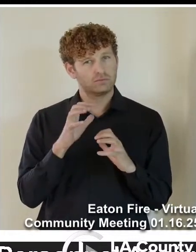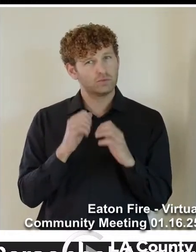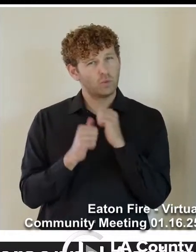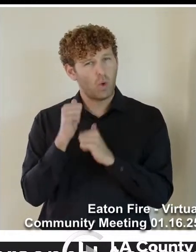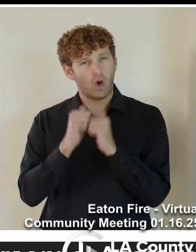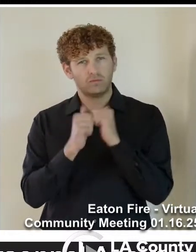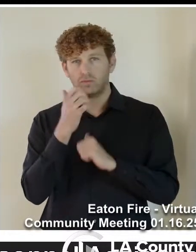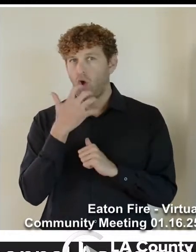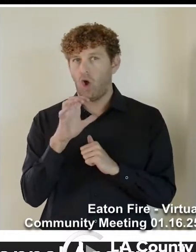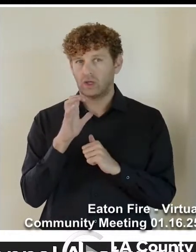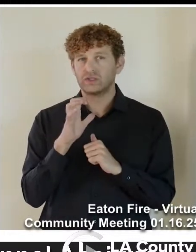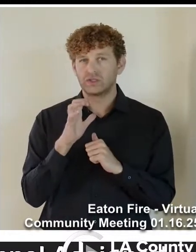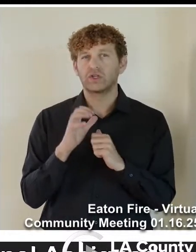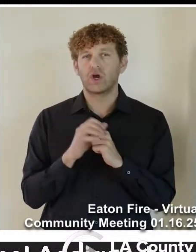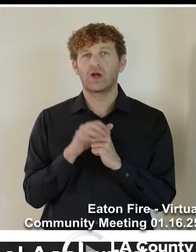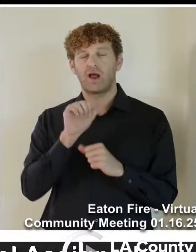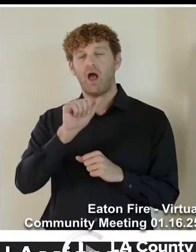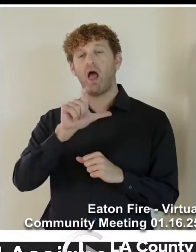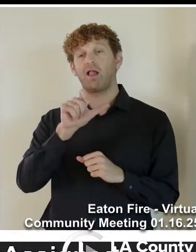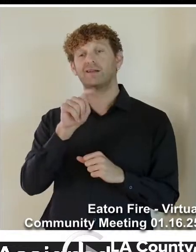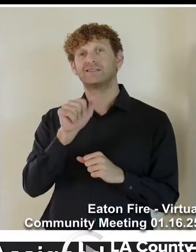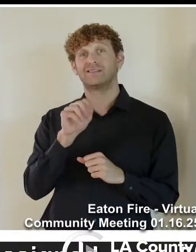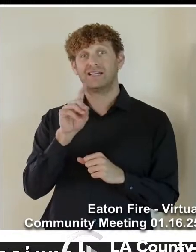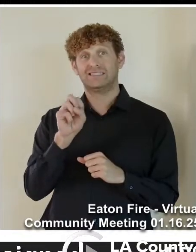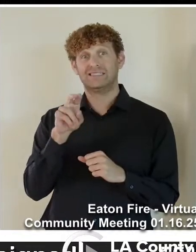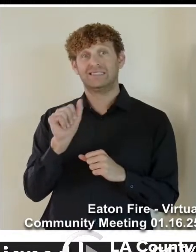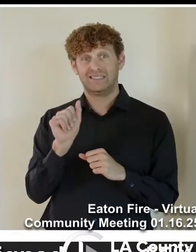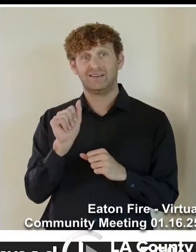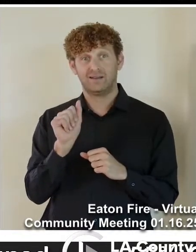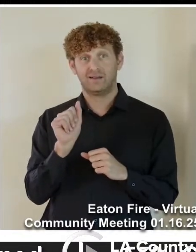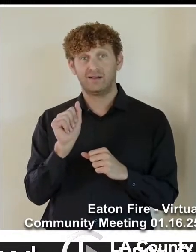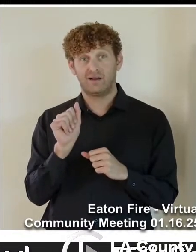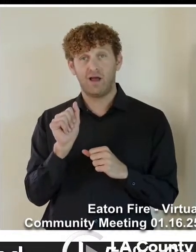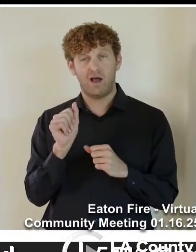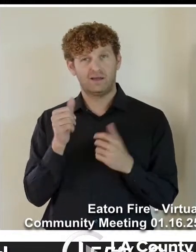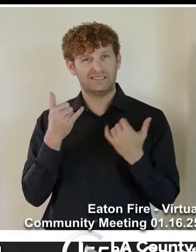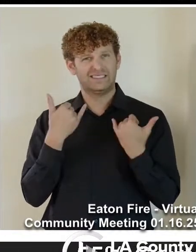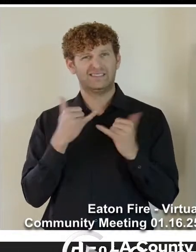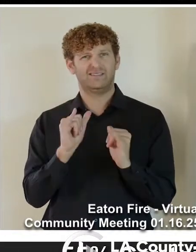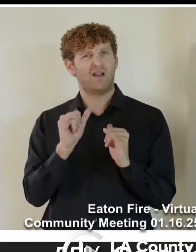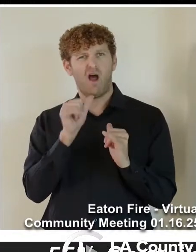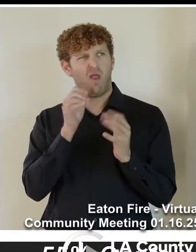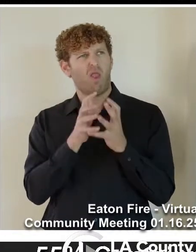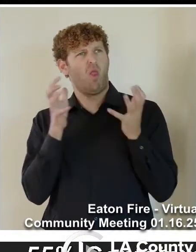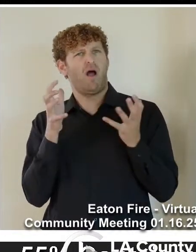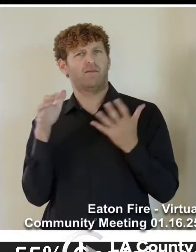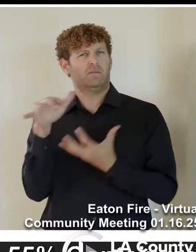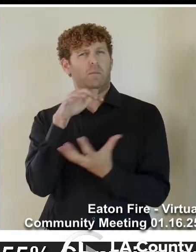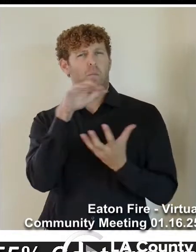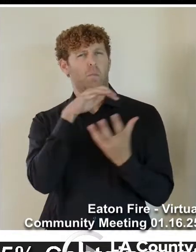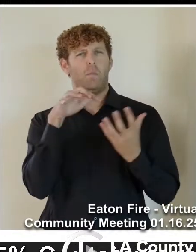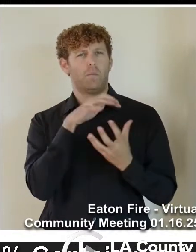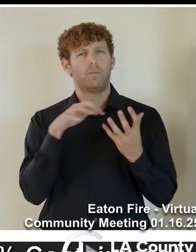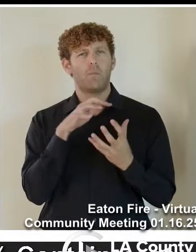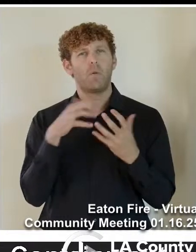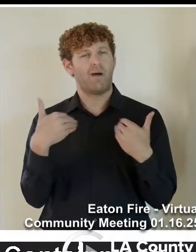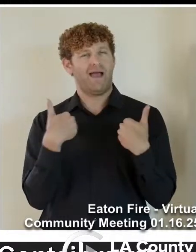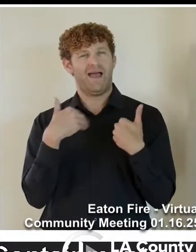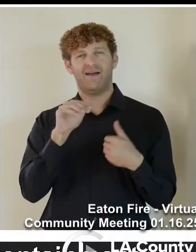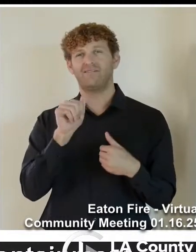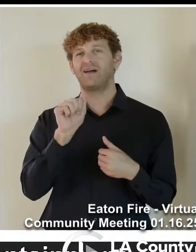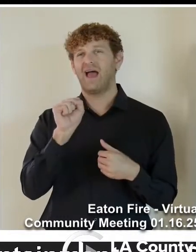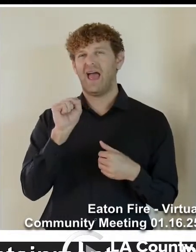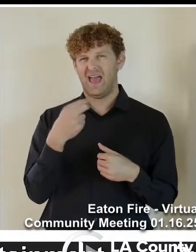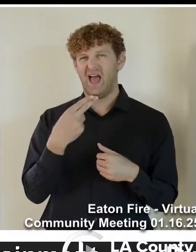to put out. There's still, even though there's not a lot of smoke, there's still some ash pits that are burning in and around those structures that we're continuing to mop